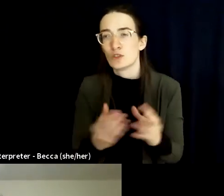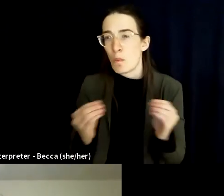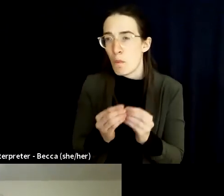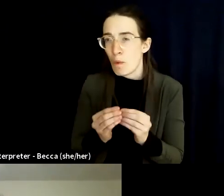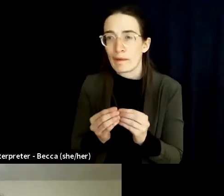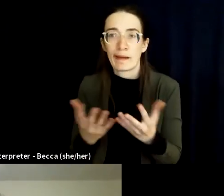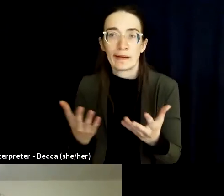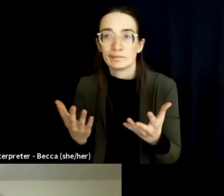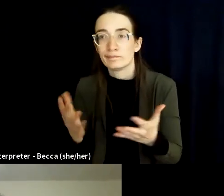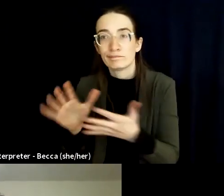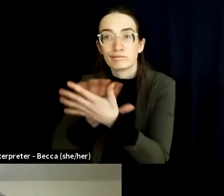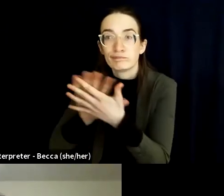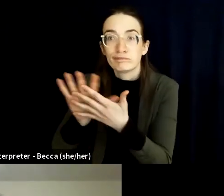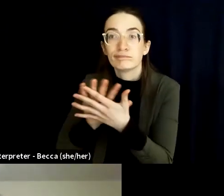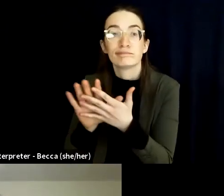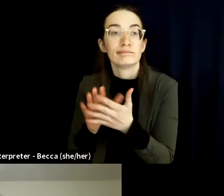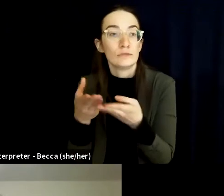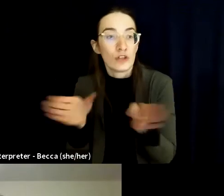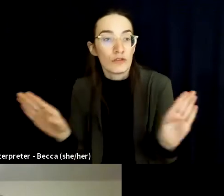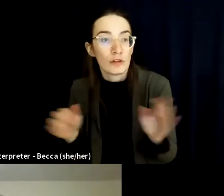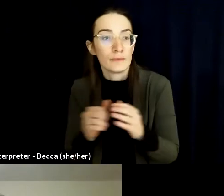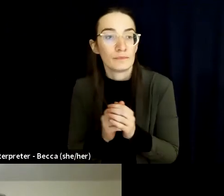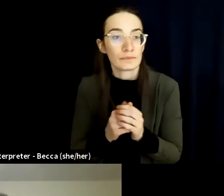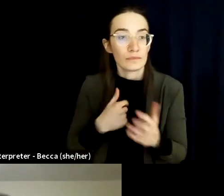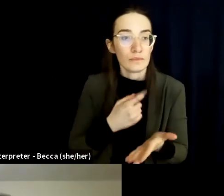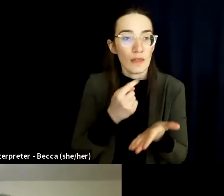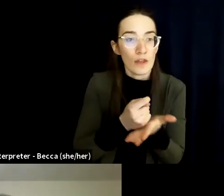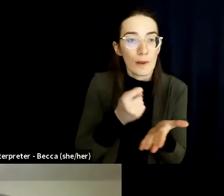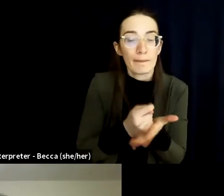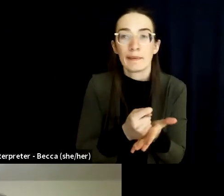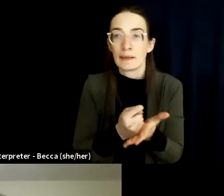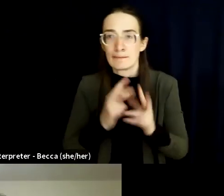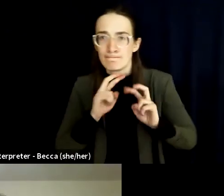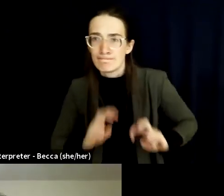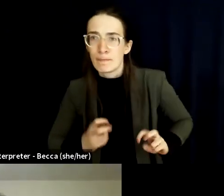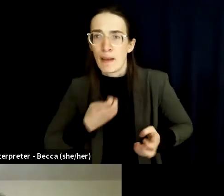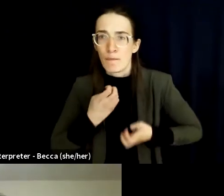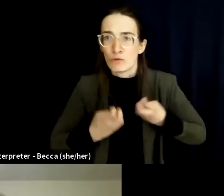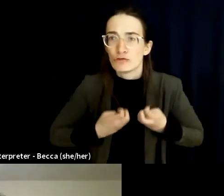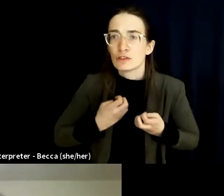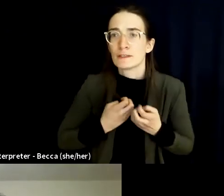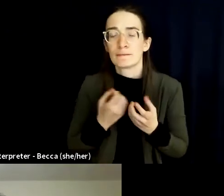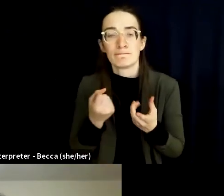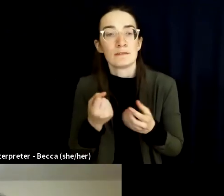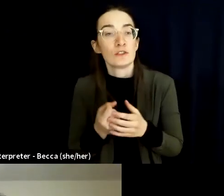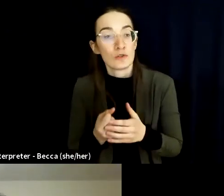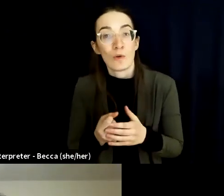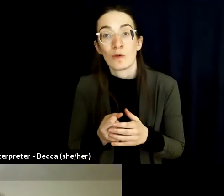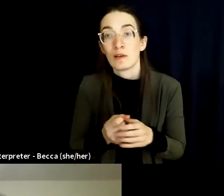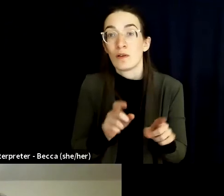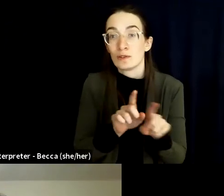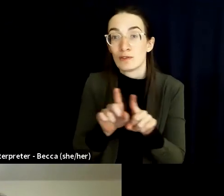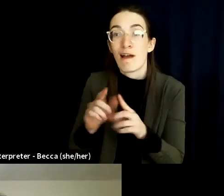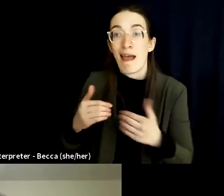wrote regular journaling, therapy, taking my emotional temperature. So that's another thing too. I have that feelings wheel saved in